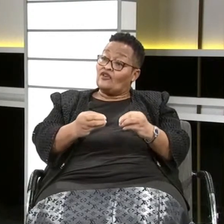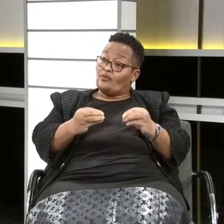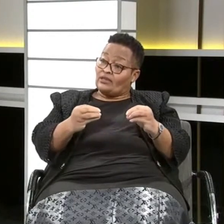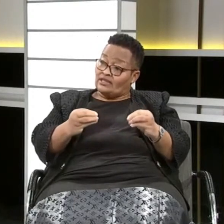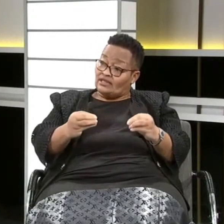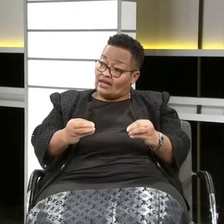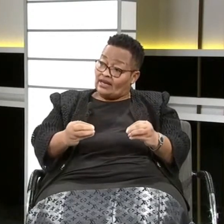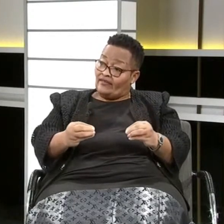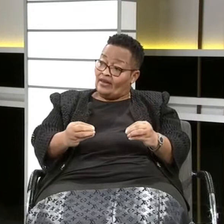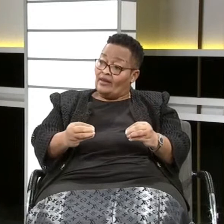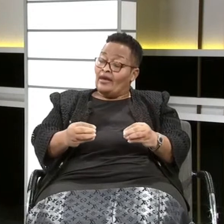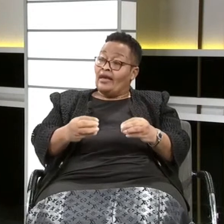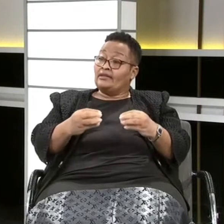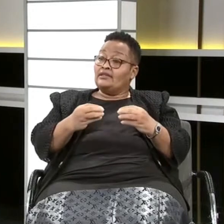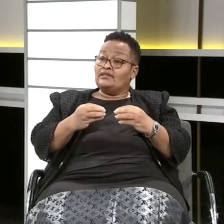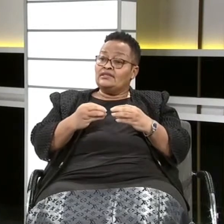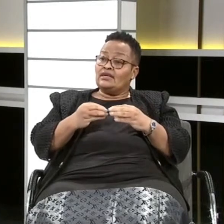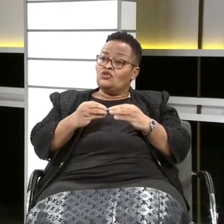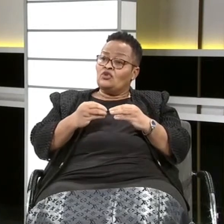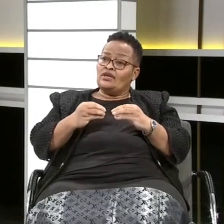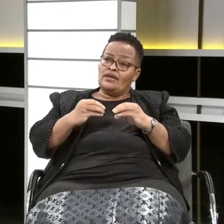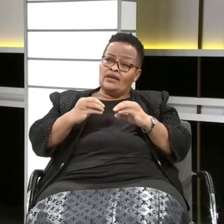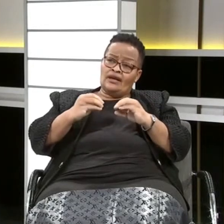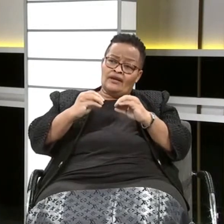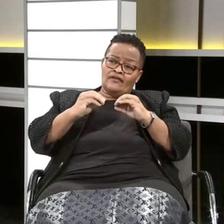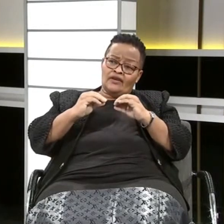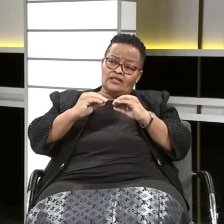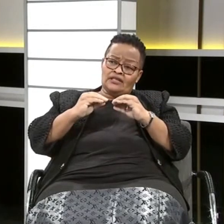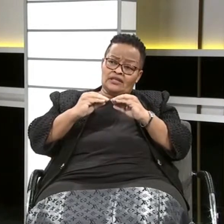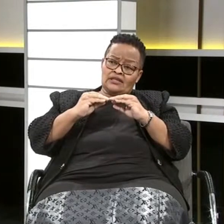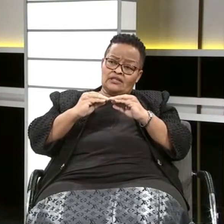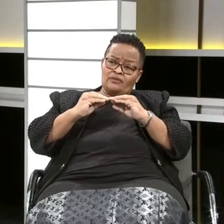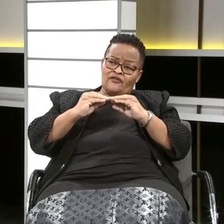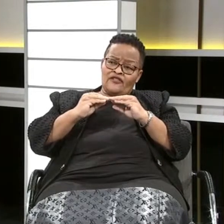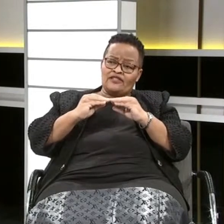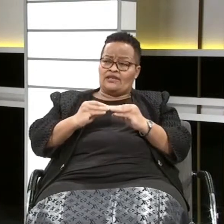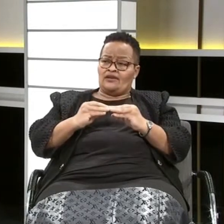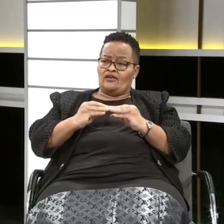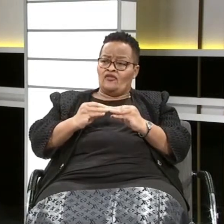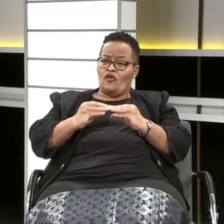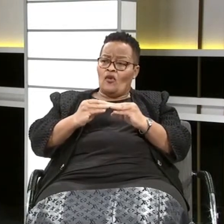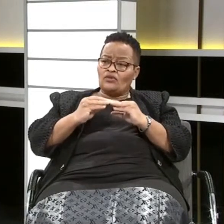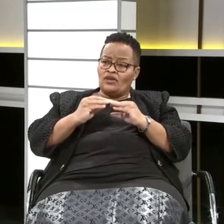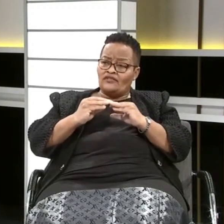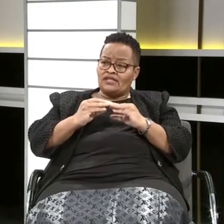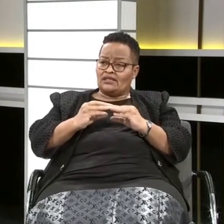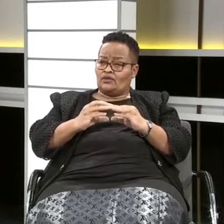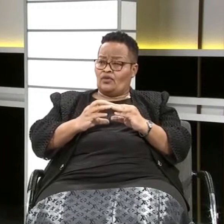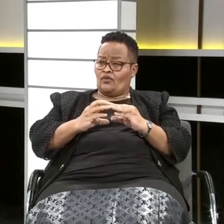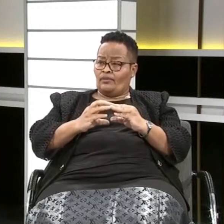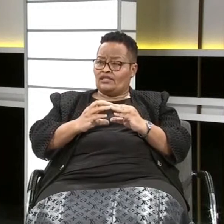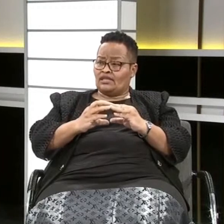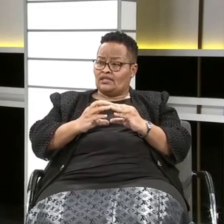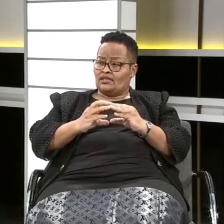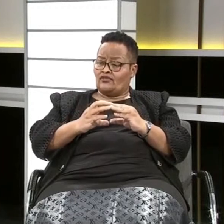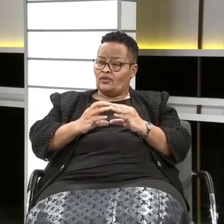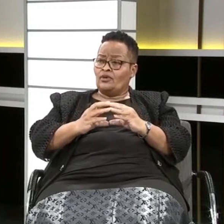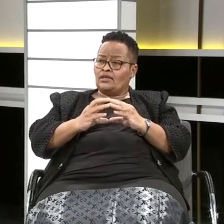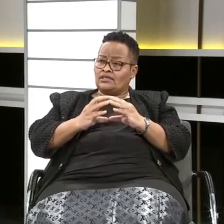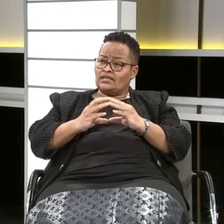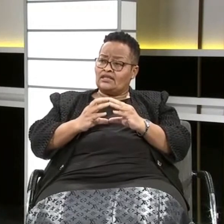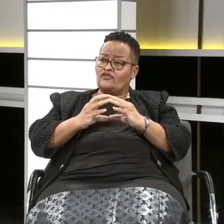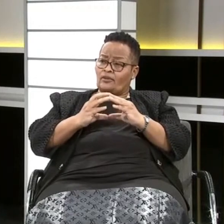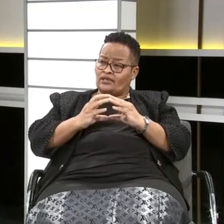tackle it from a district level. And it is actually, it is befitting for what we have started with the Women's Charter